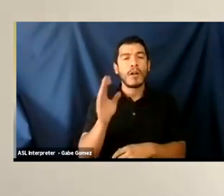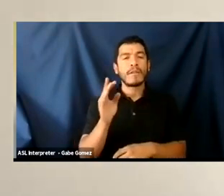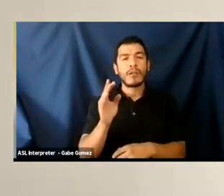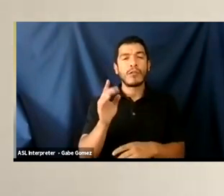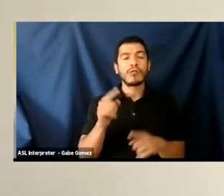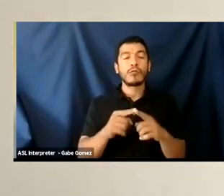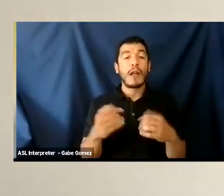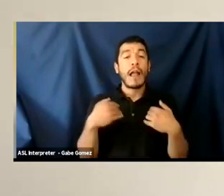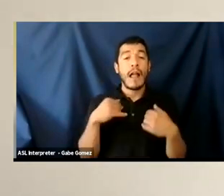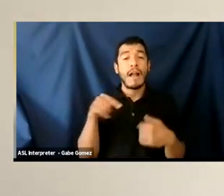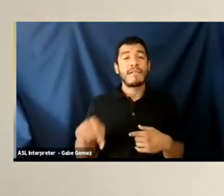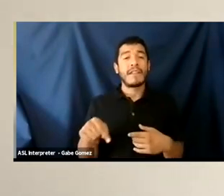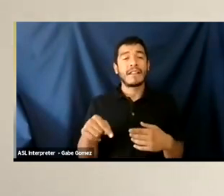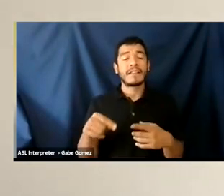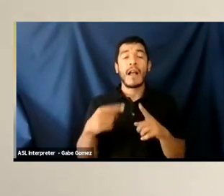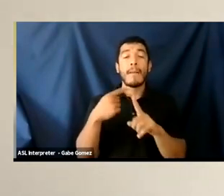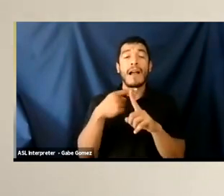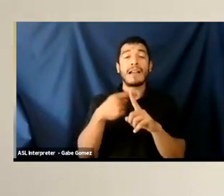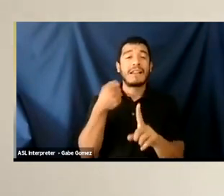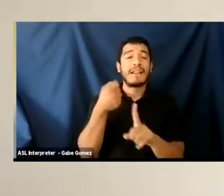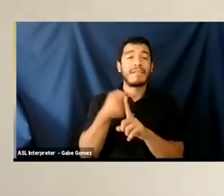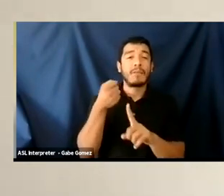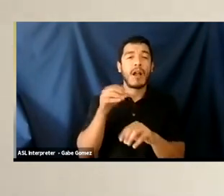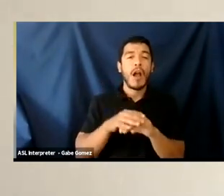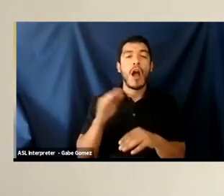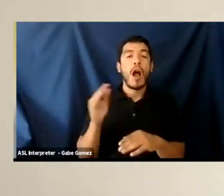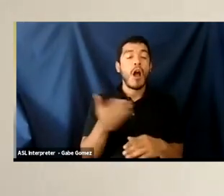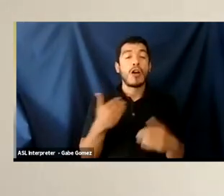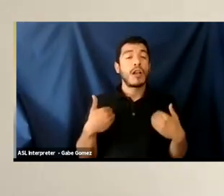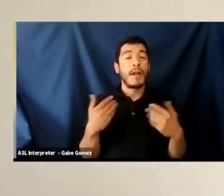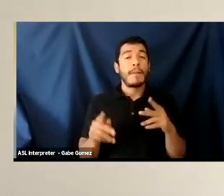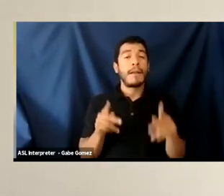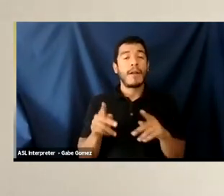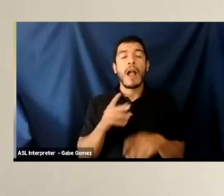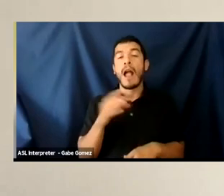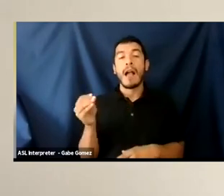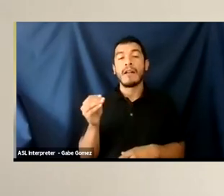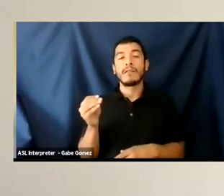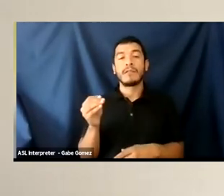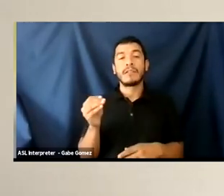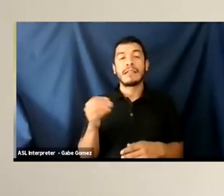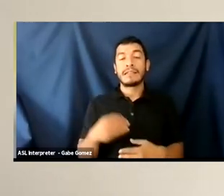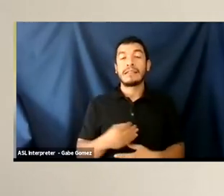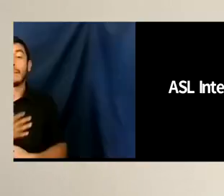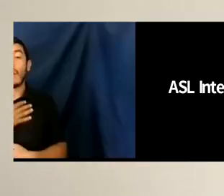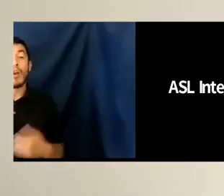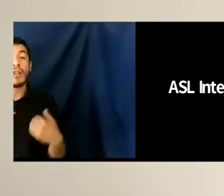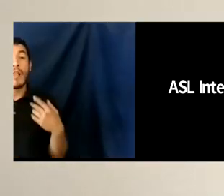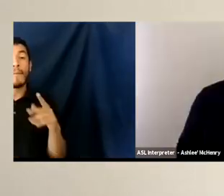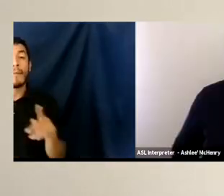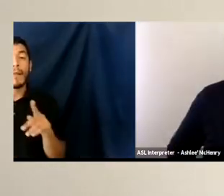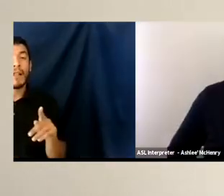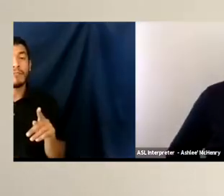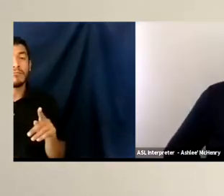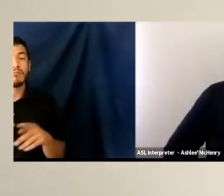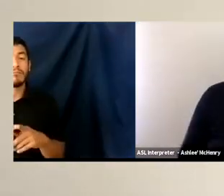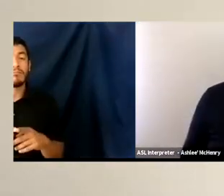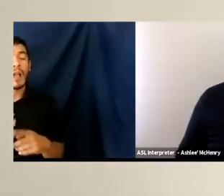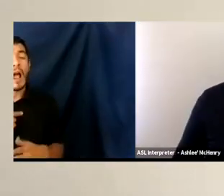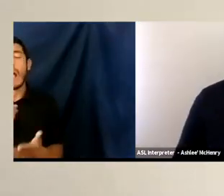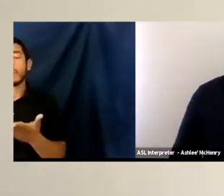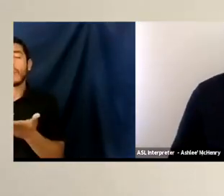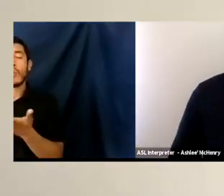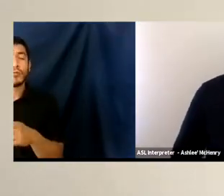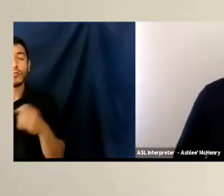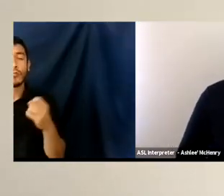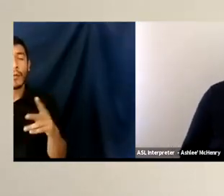be having this positive impact on young people and inspiring young people. I spoke to so